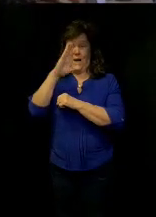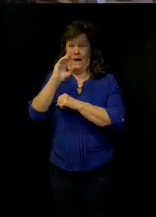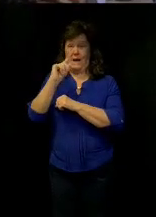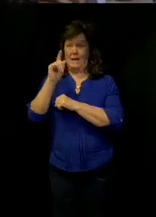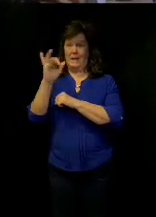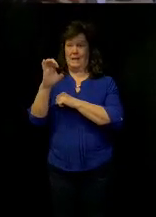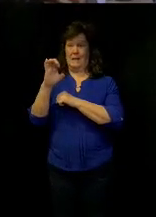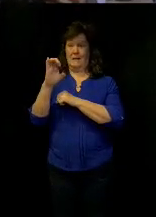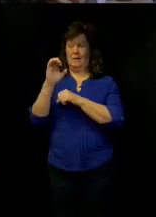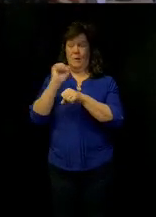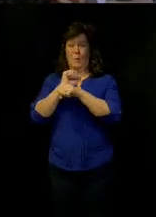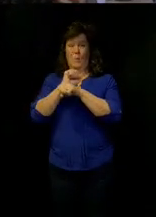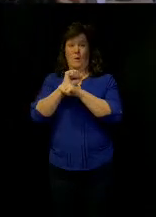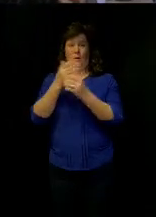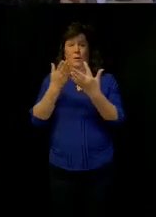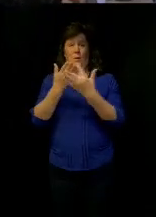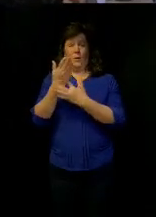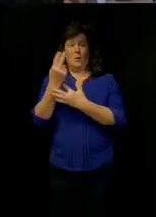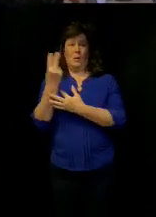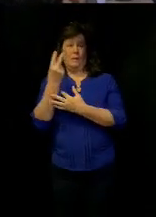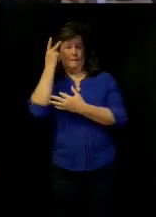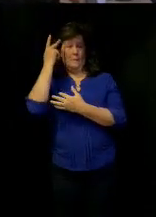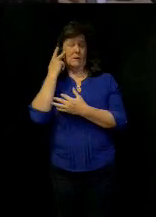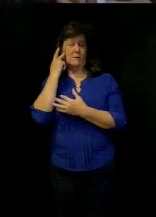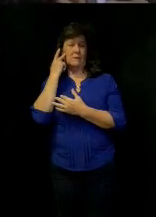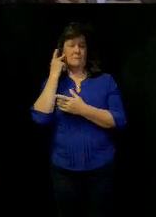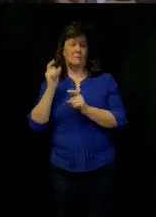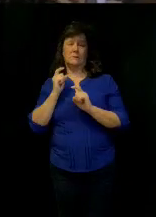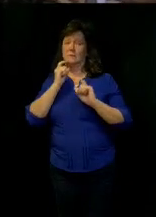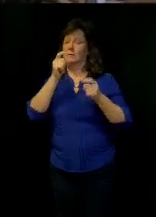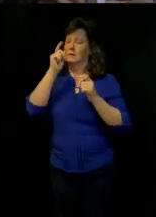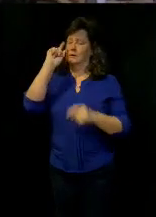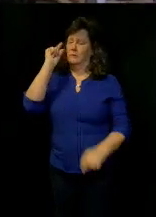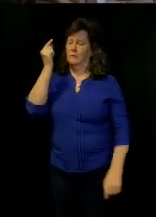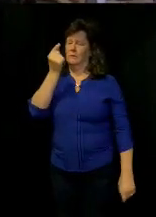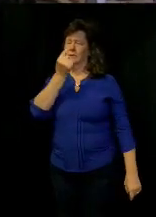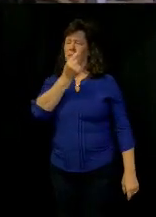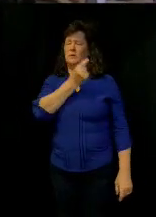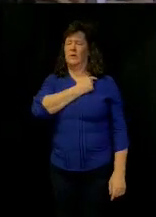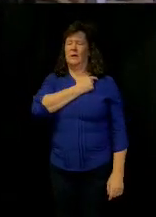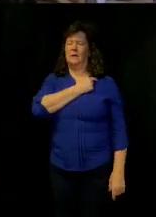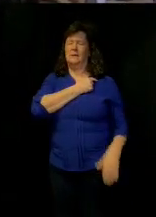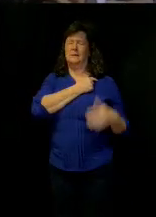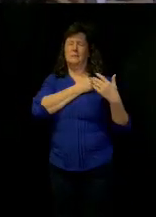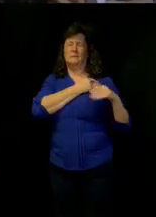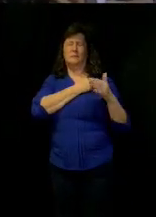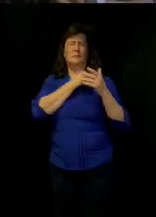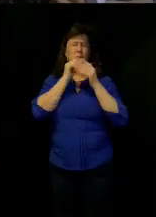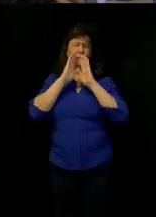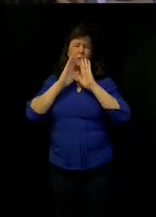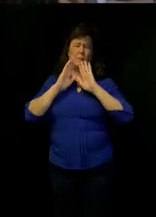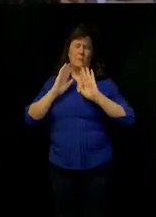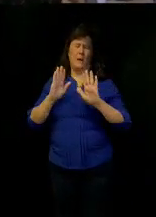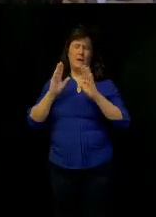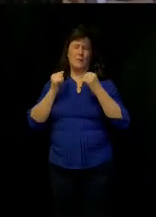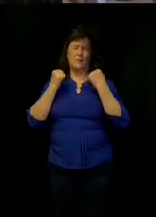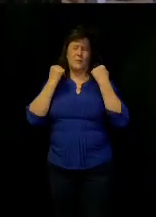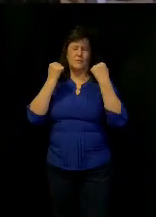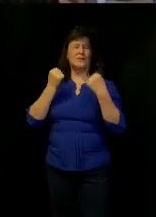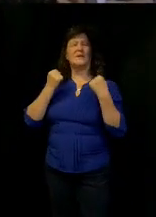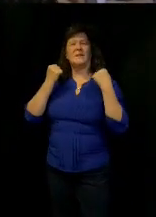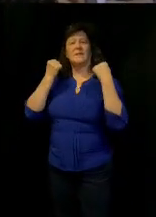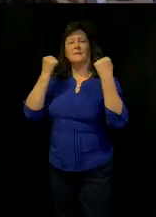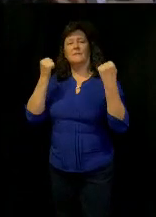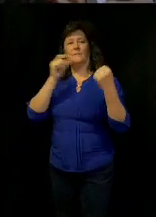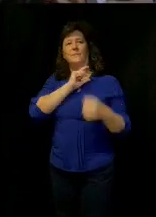work in this couple and give them grace. Lord, I pray for your grace and your peace and your strength. Lord,